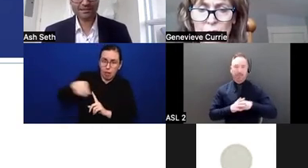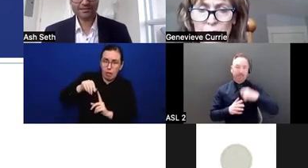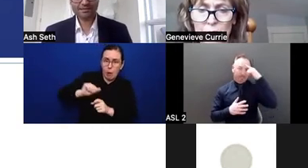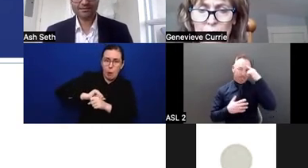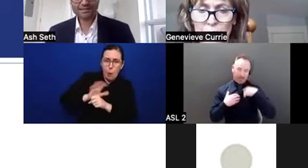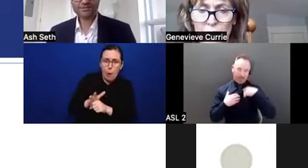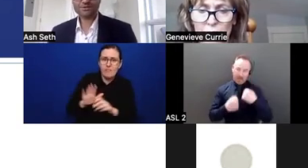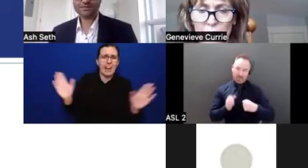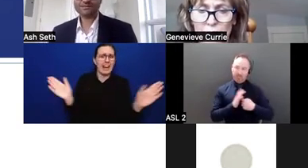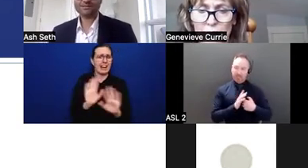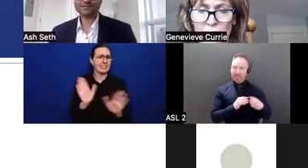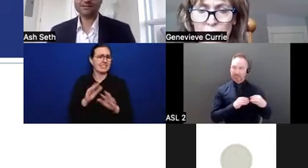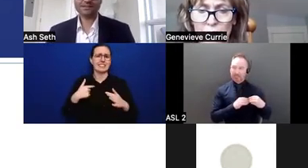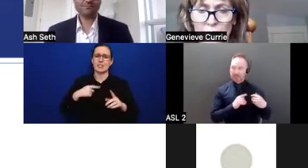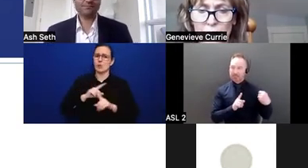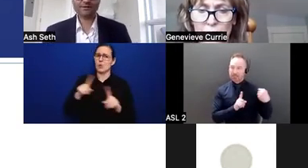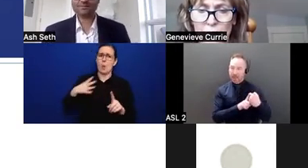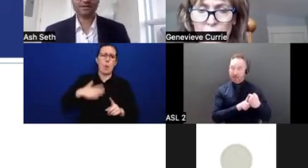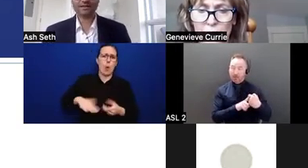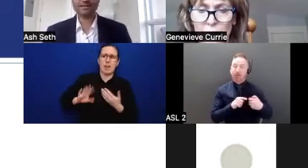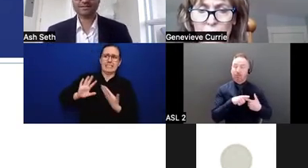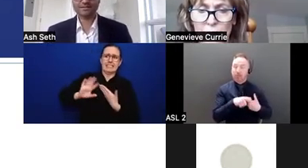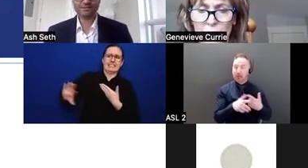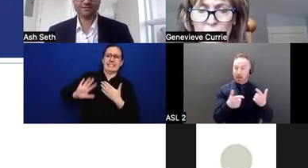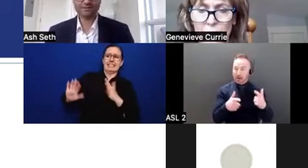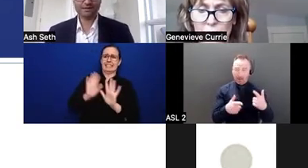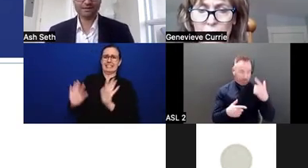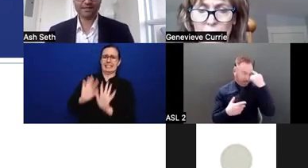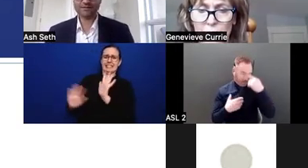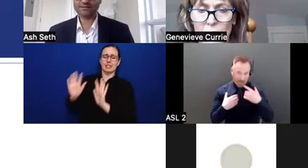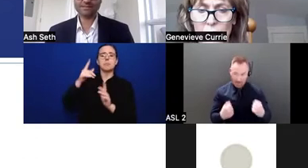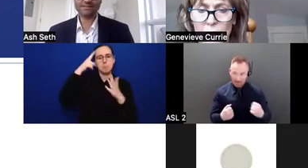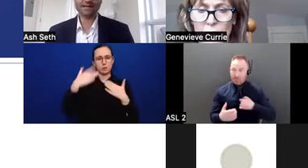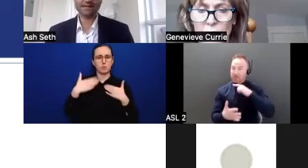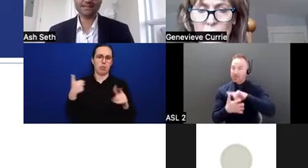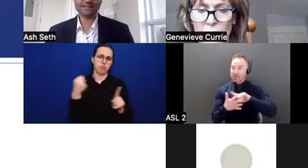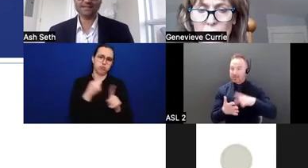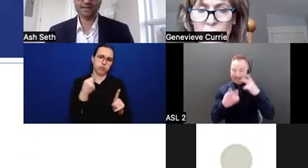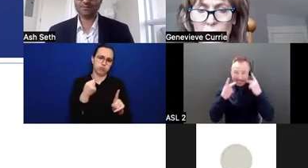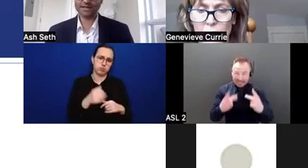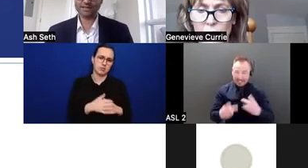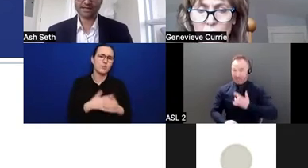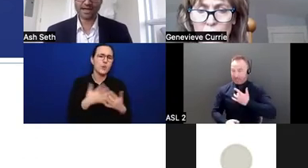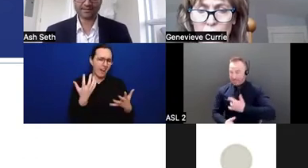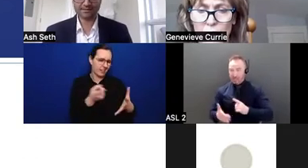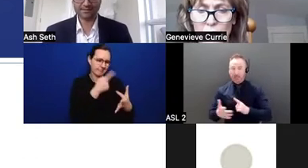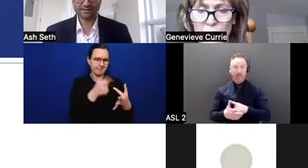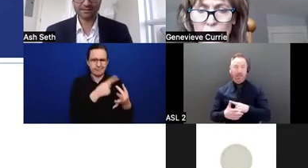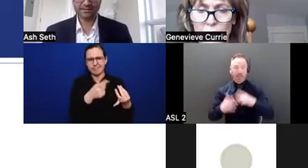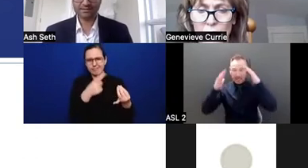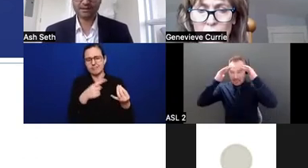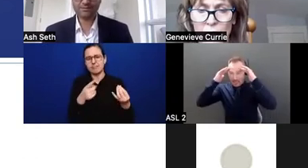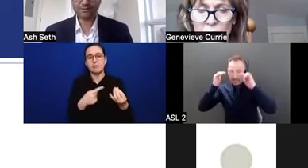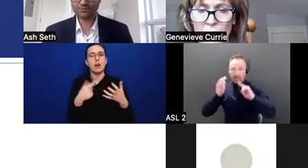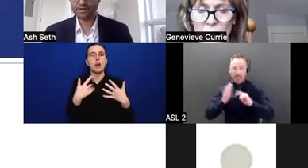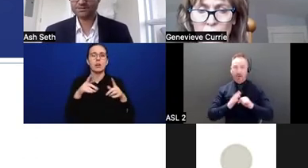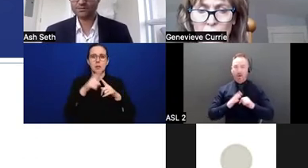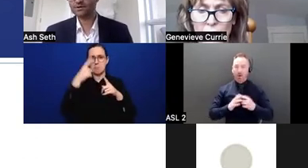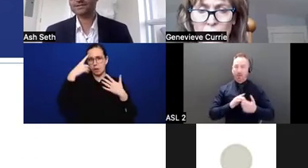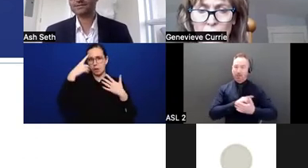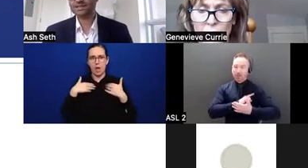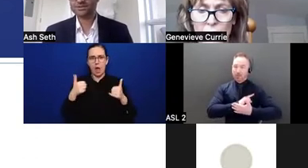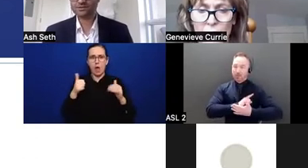Consequently, these stressors resulted in various mental health symptoms like increased anxiety and panic attacks. Some youth